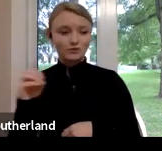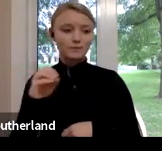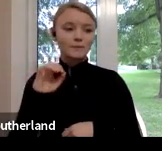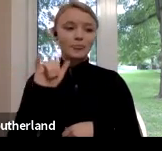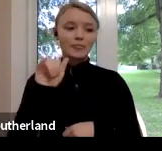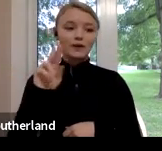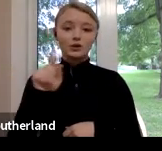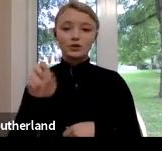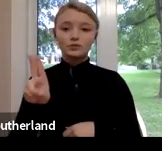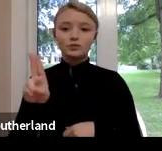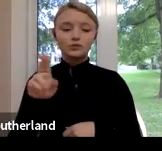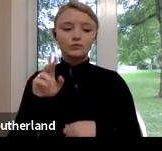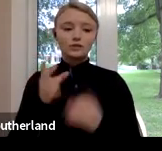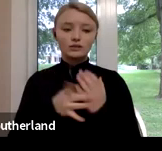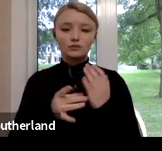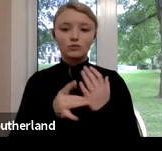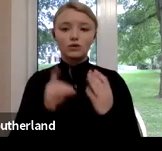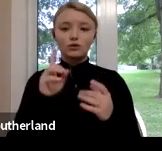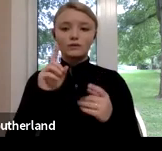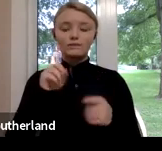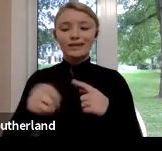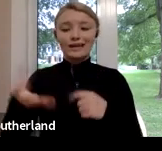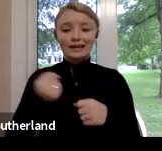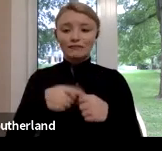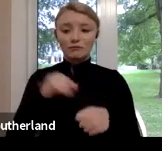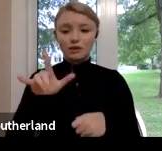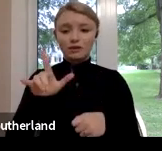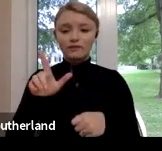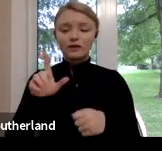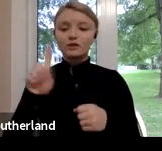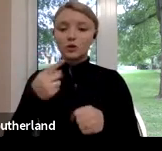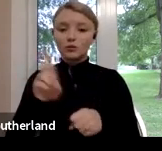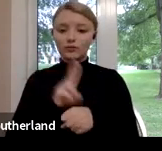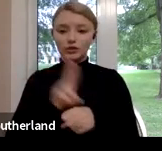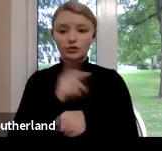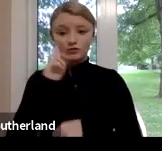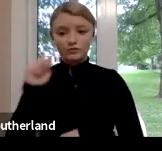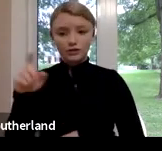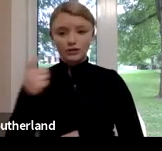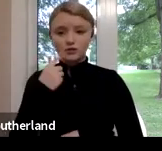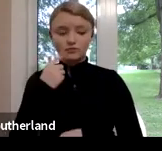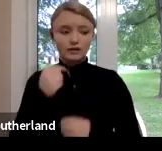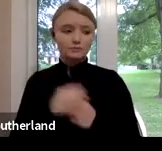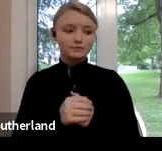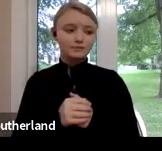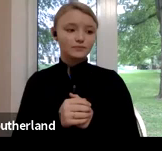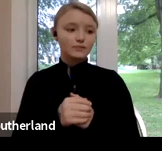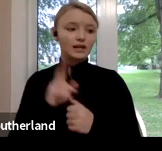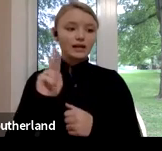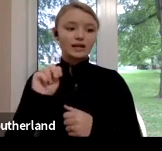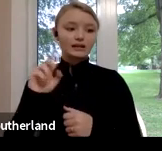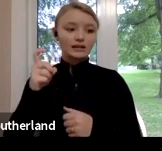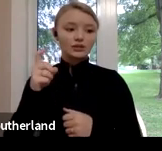Red. Ningxia Red is the only nutrient drink on the market that combines whole Chinese wolfberries